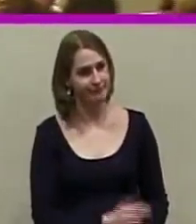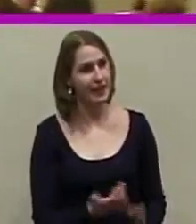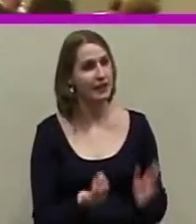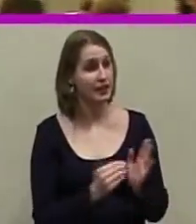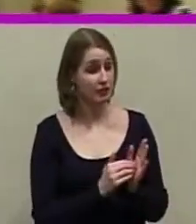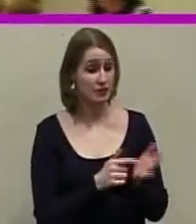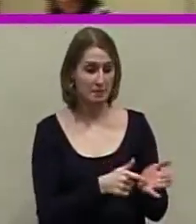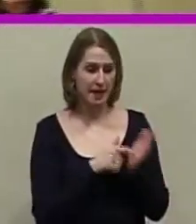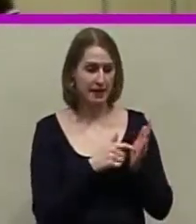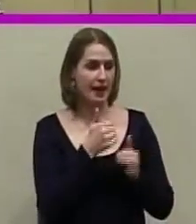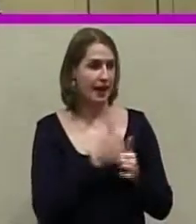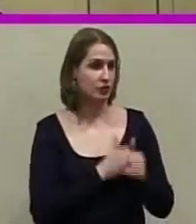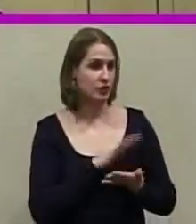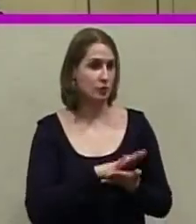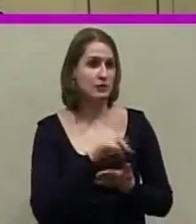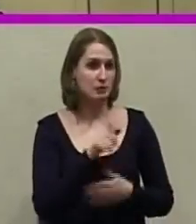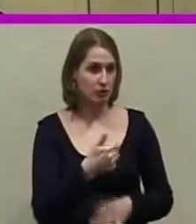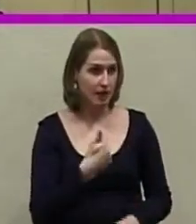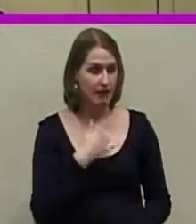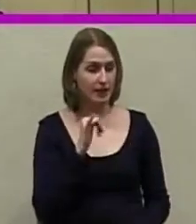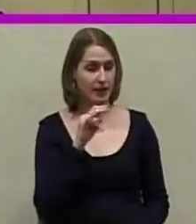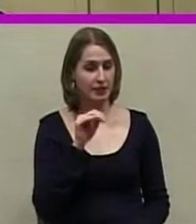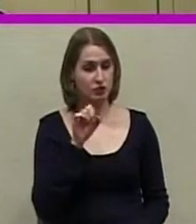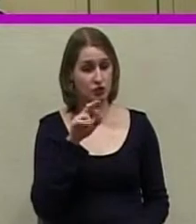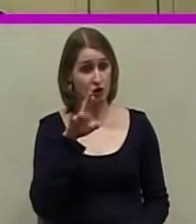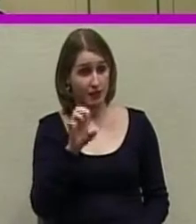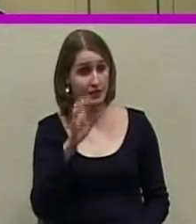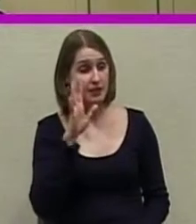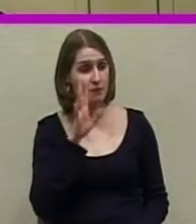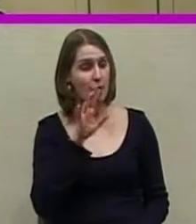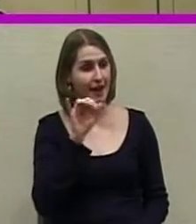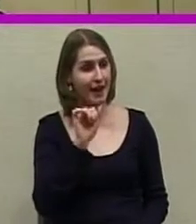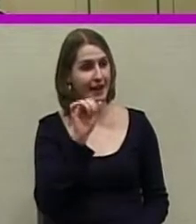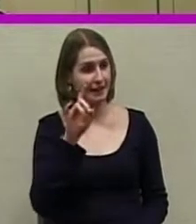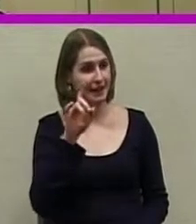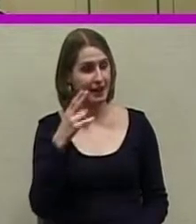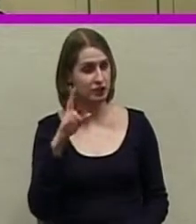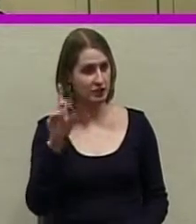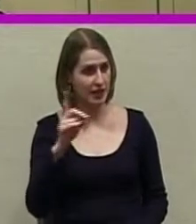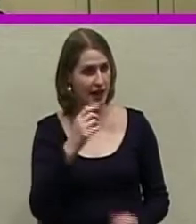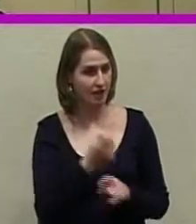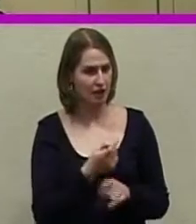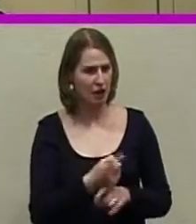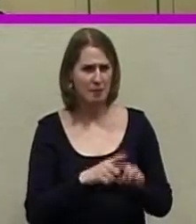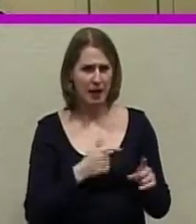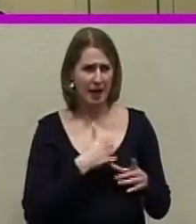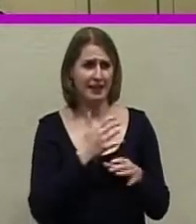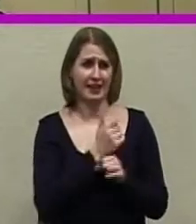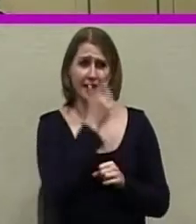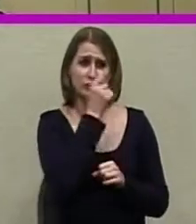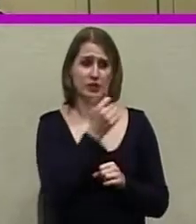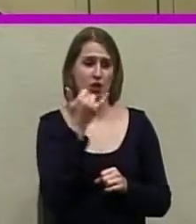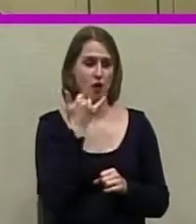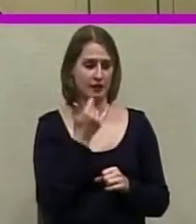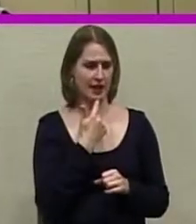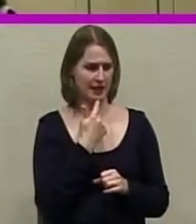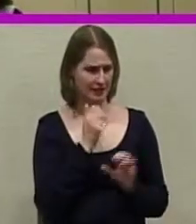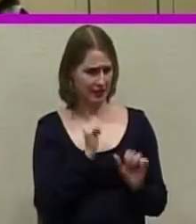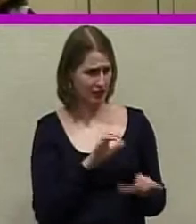every school is supposed to do an in-service on ADHD every year. I get interesting calls on that too. I'll get a call saying, "Can you